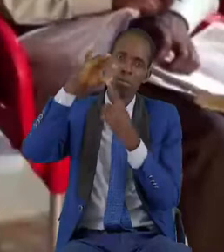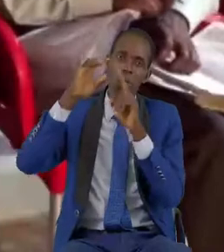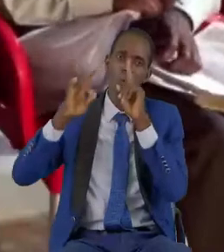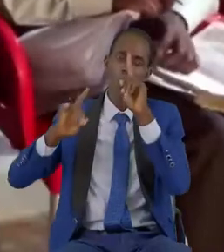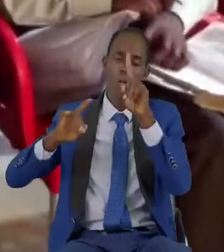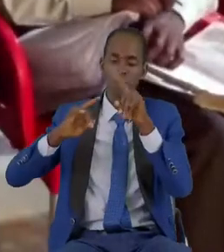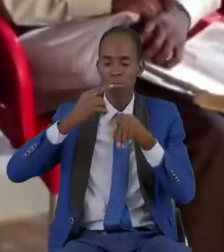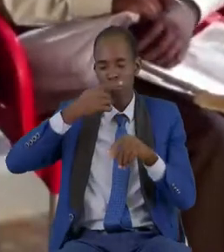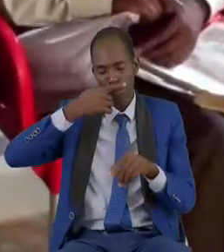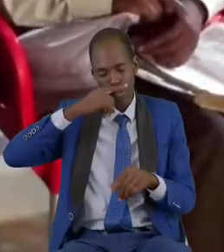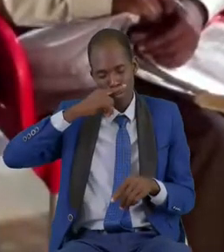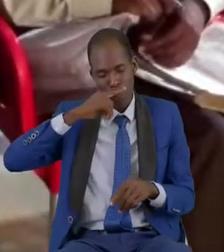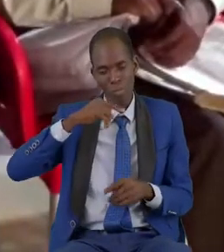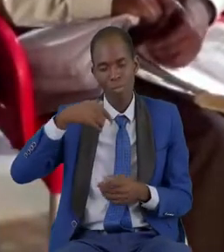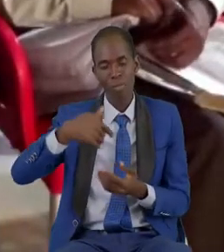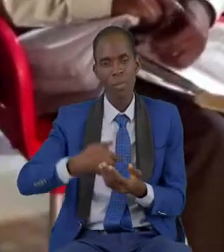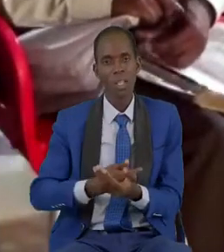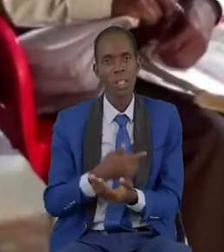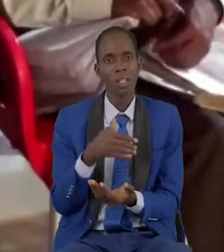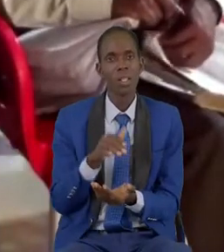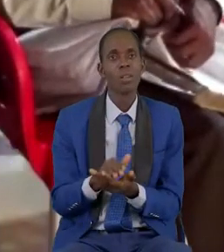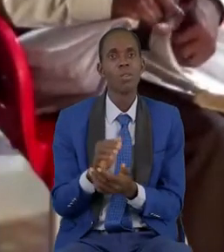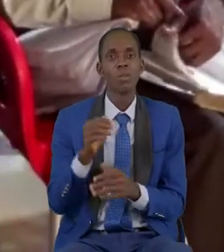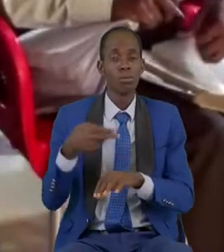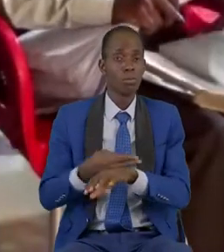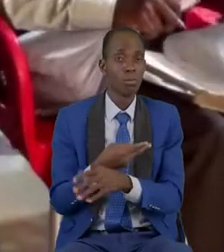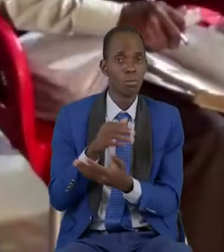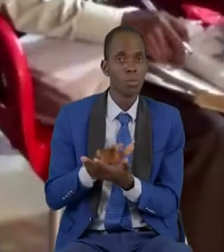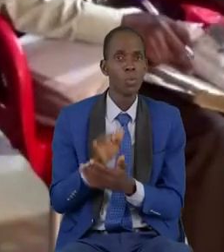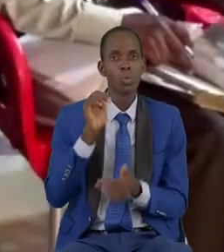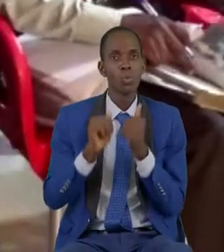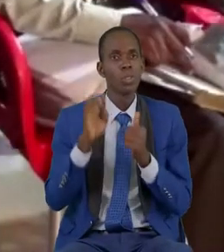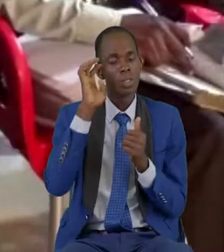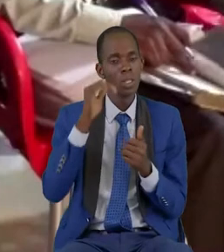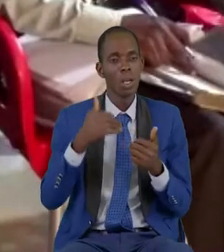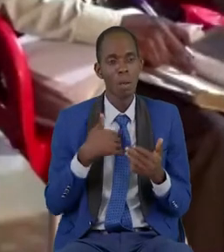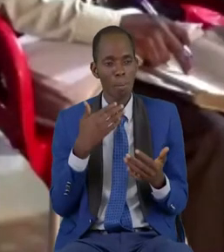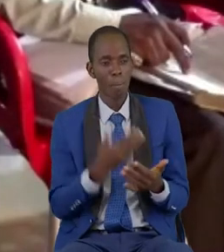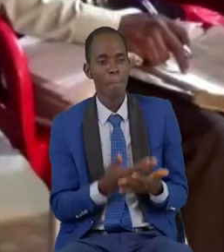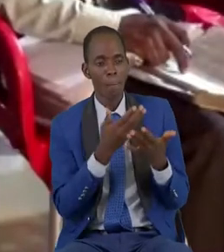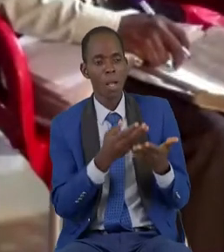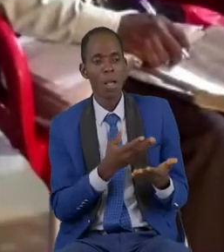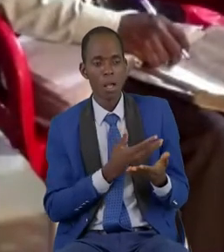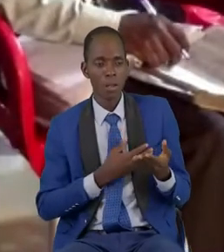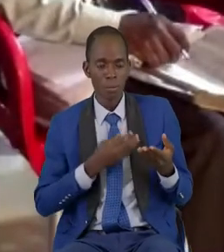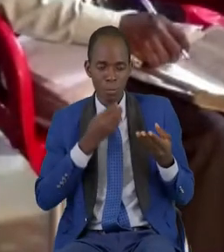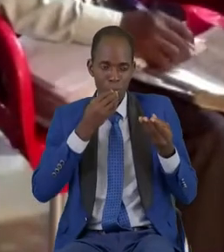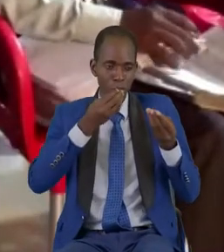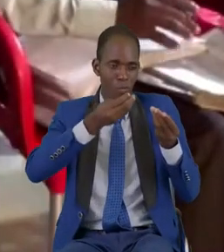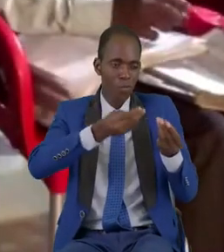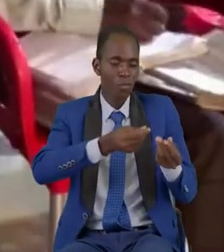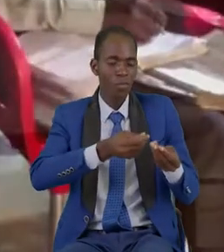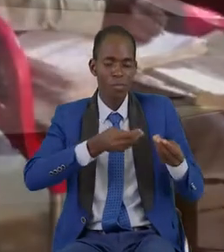lamb, which he had bought and nourished up, and it grew